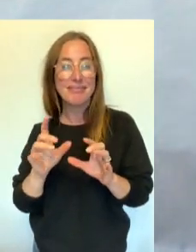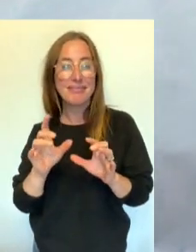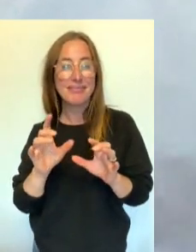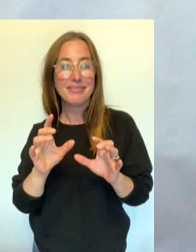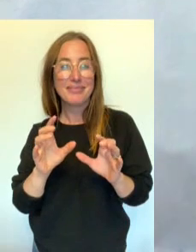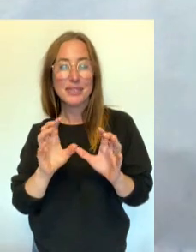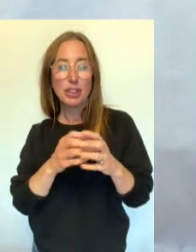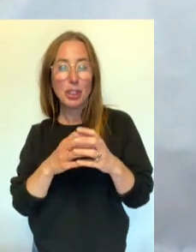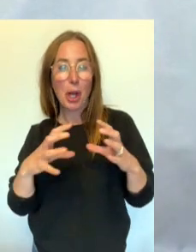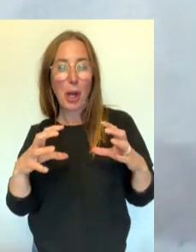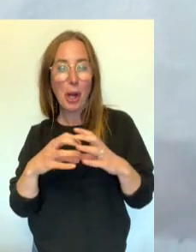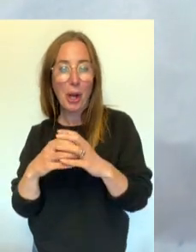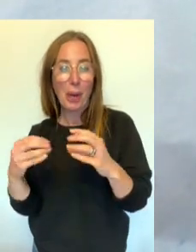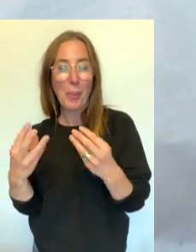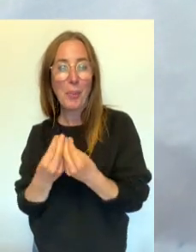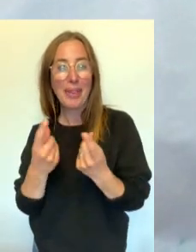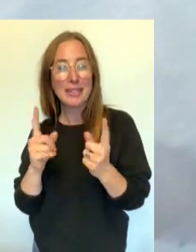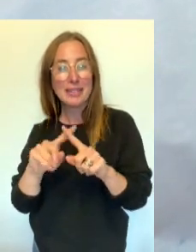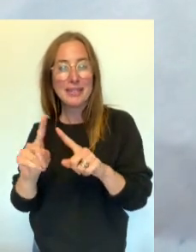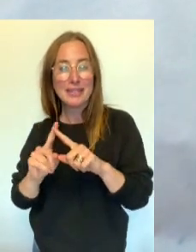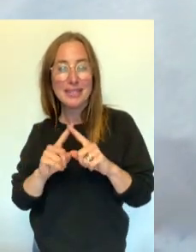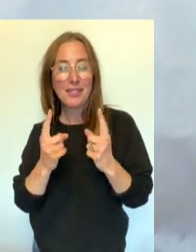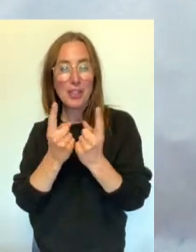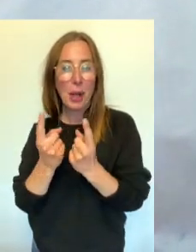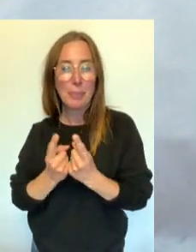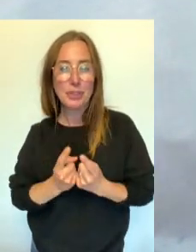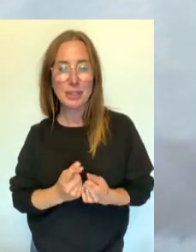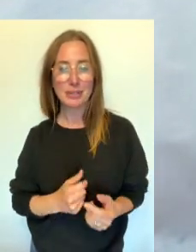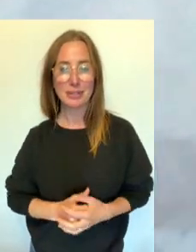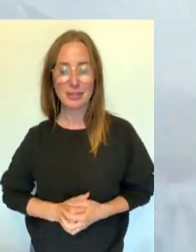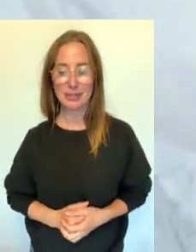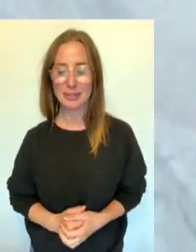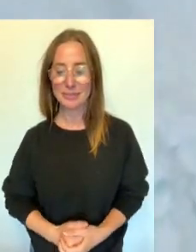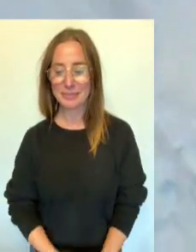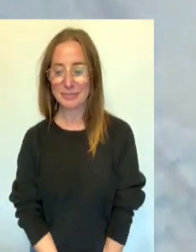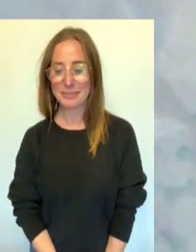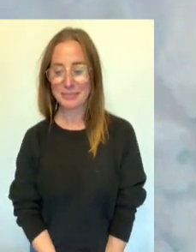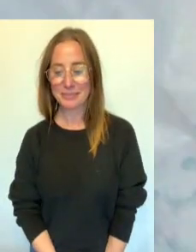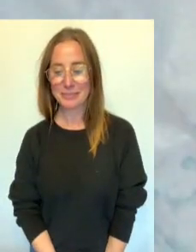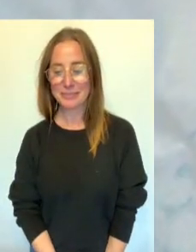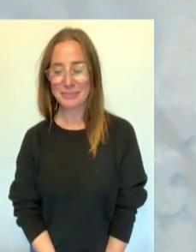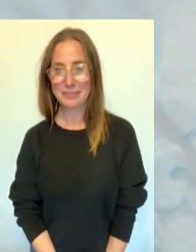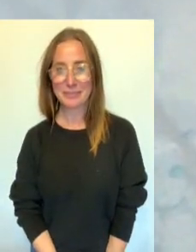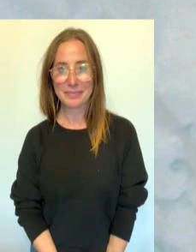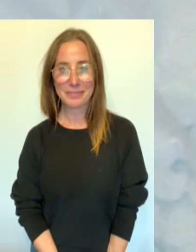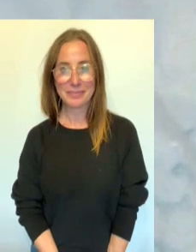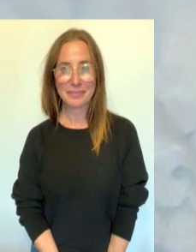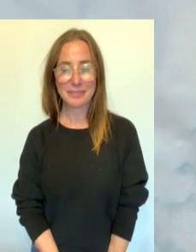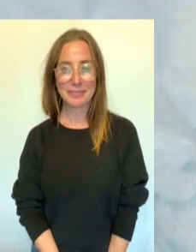just going to go over some of these because they look like they haven't quite covered. That's better.